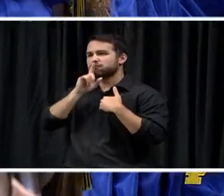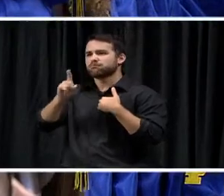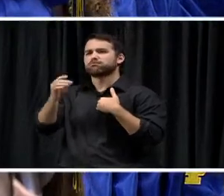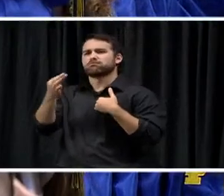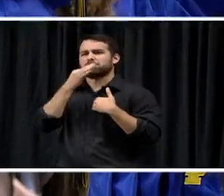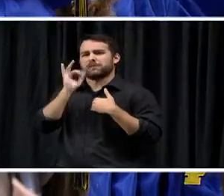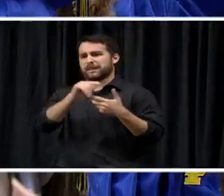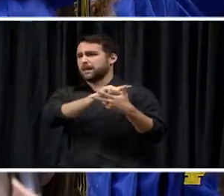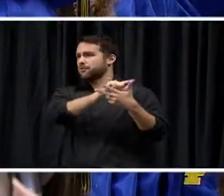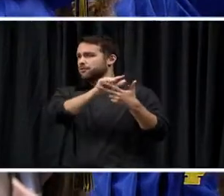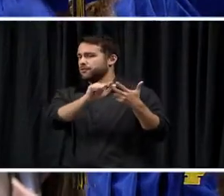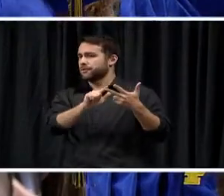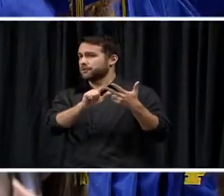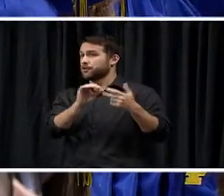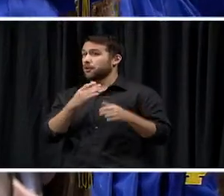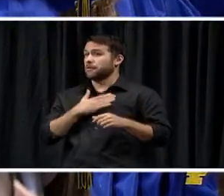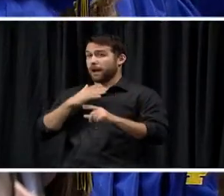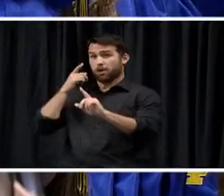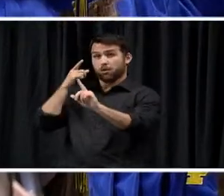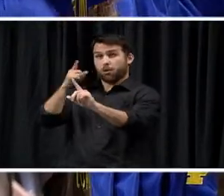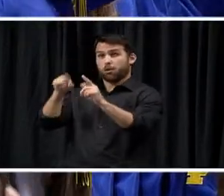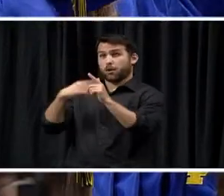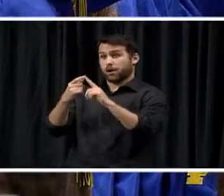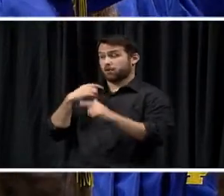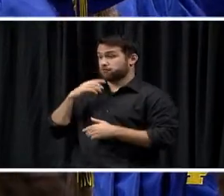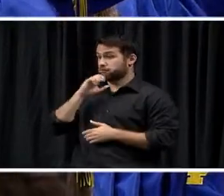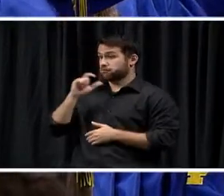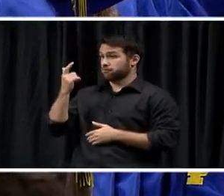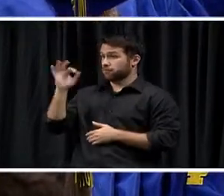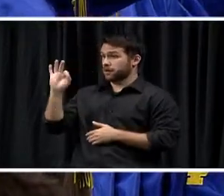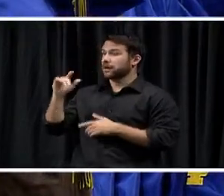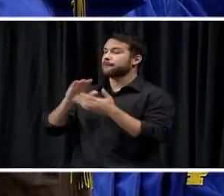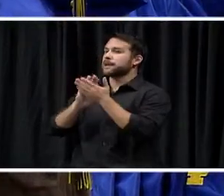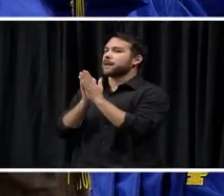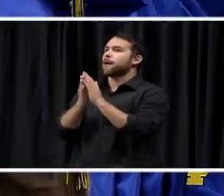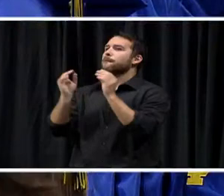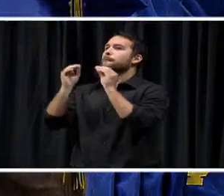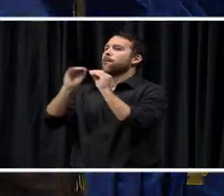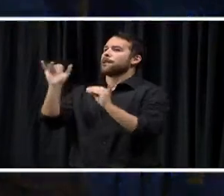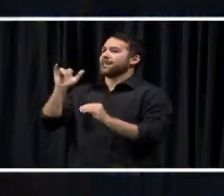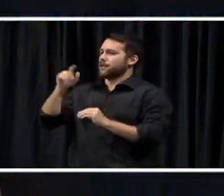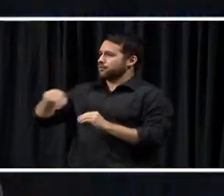it became my goal at the age of 29 to become more like those people.